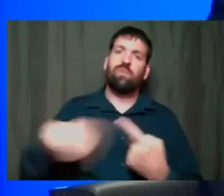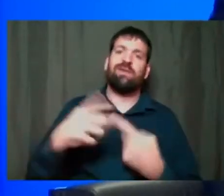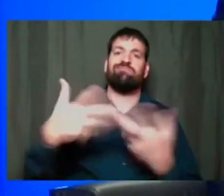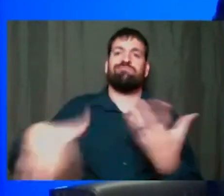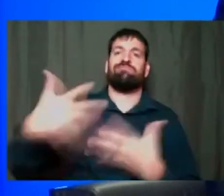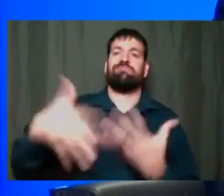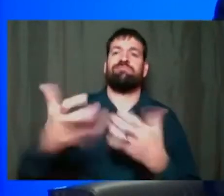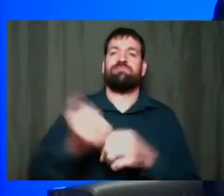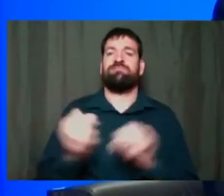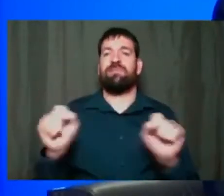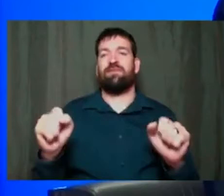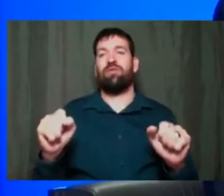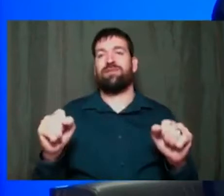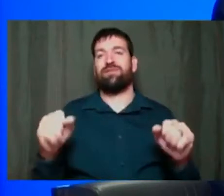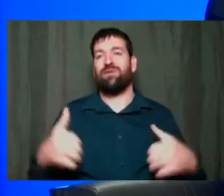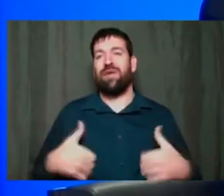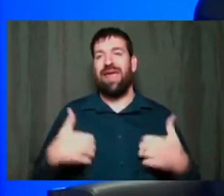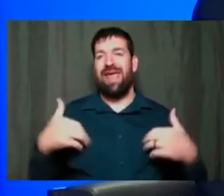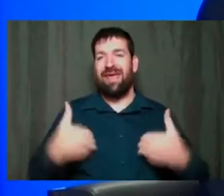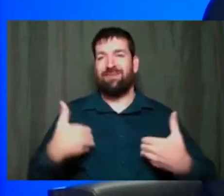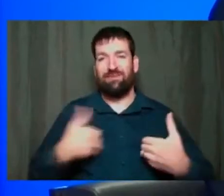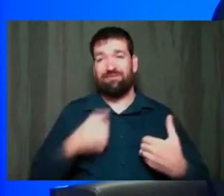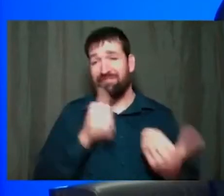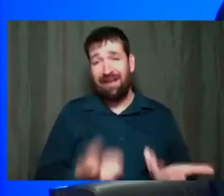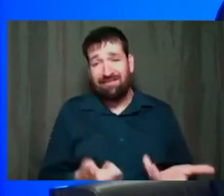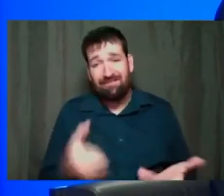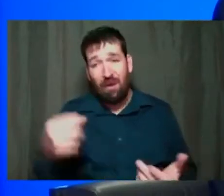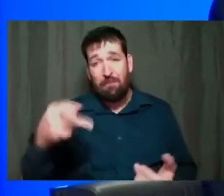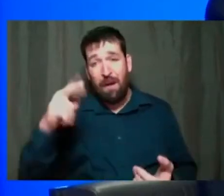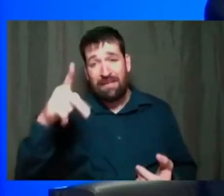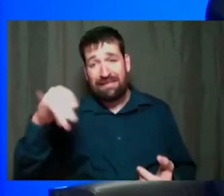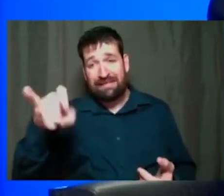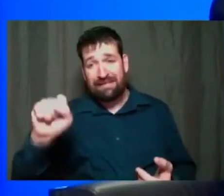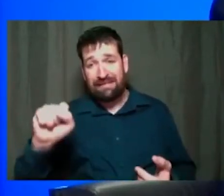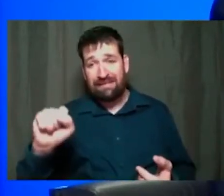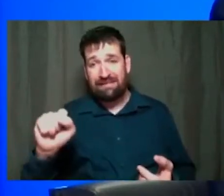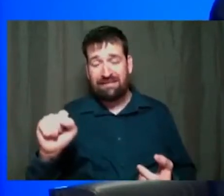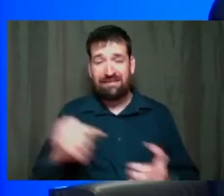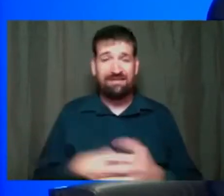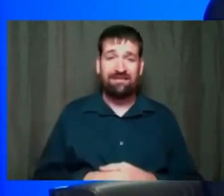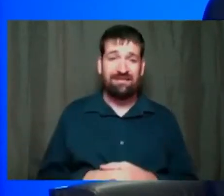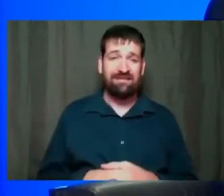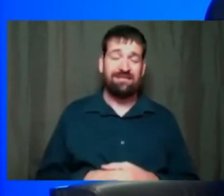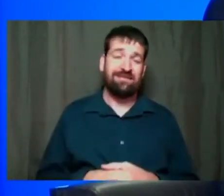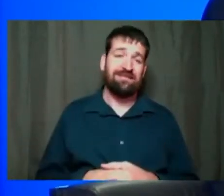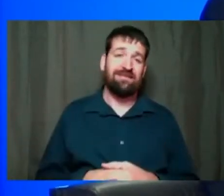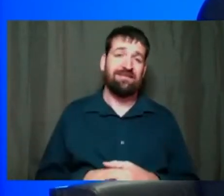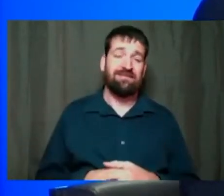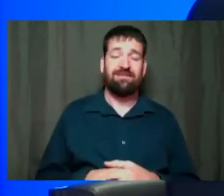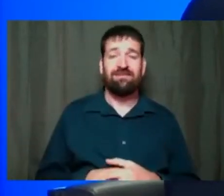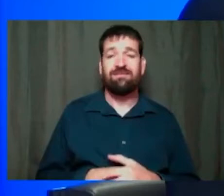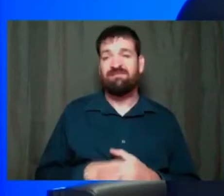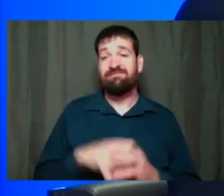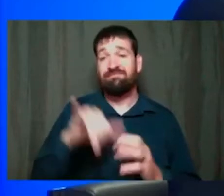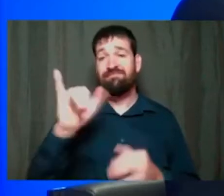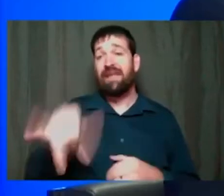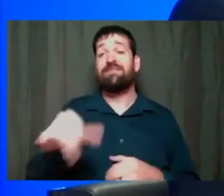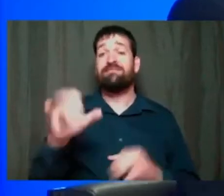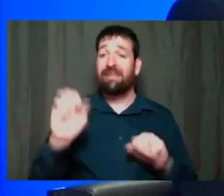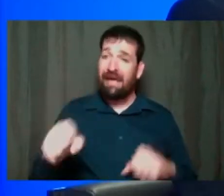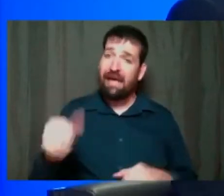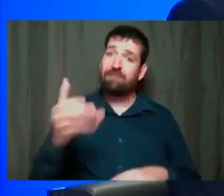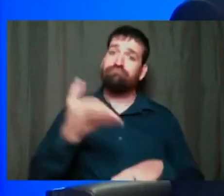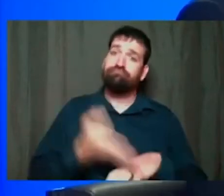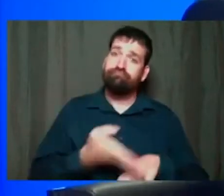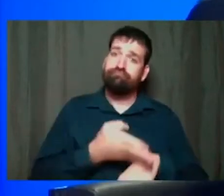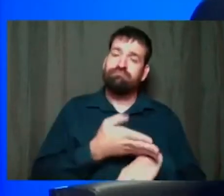So, what's A puppy. a puppy, yeah. Cuteness overload. So these are the things that can get you out, and it takes some of the pressure off